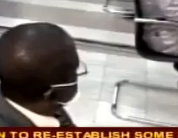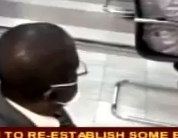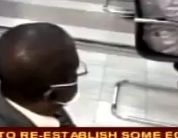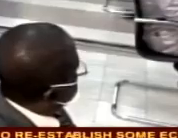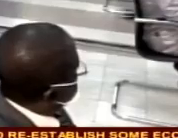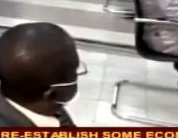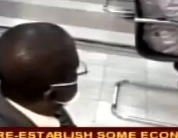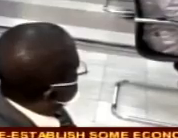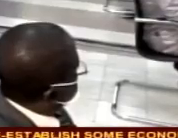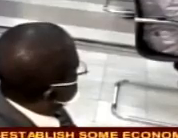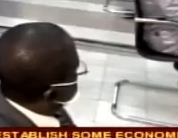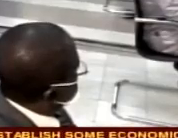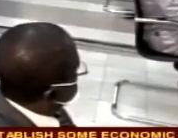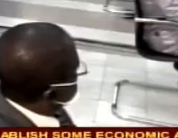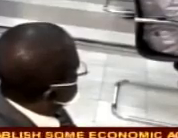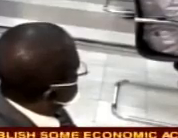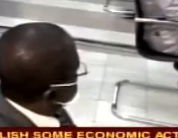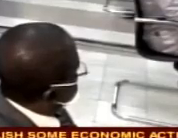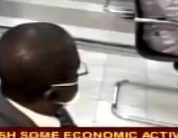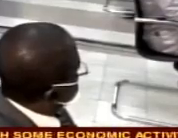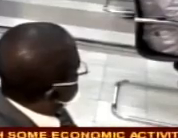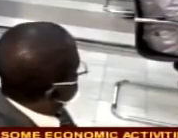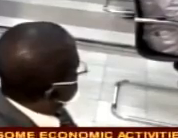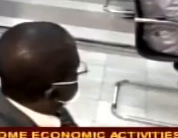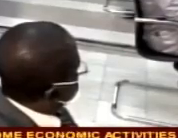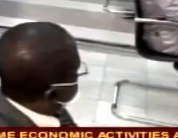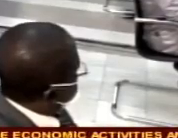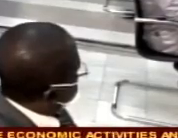Honorable Minister of Foreign Affairs.